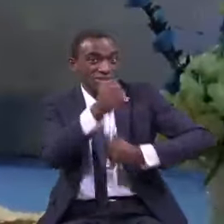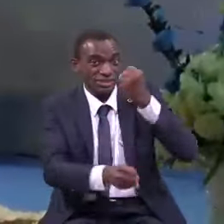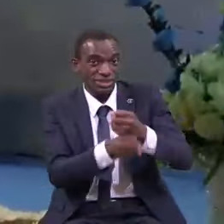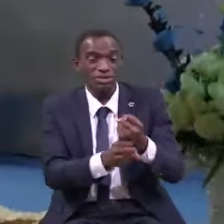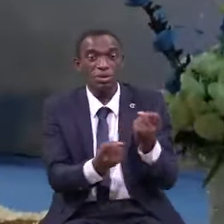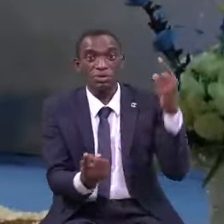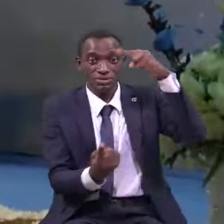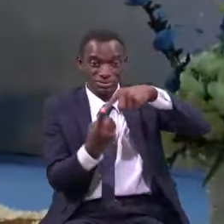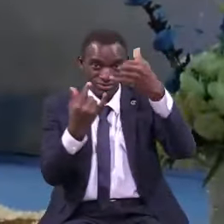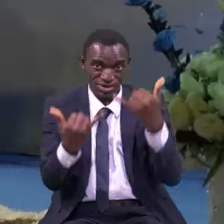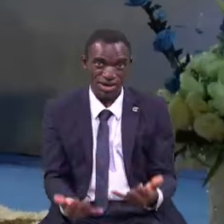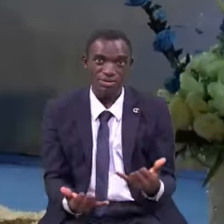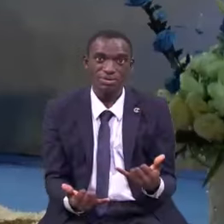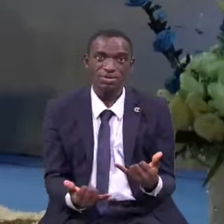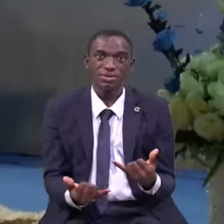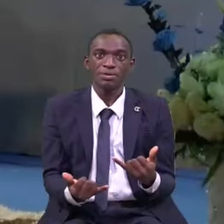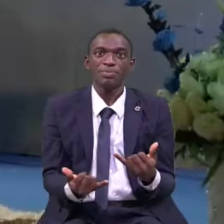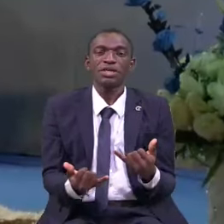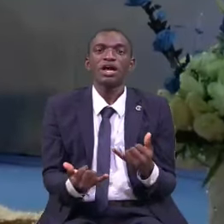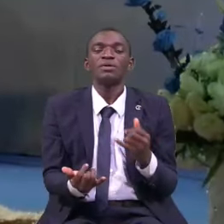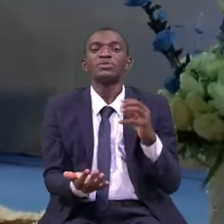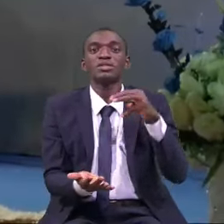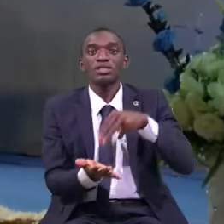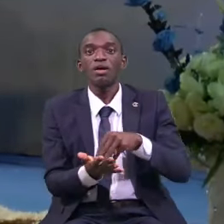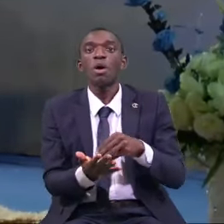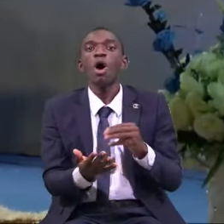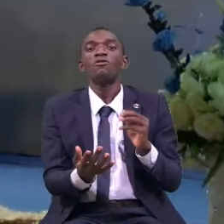from that time until that, until this time,